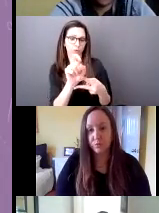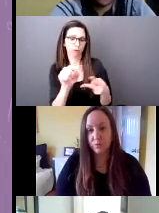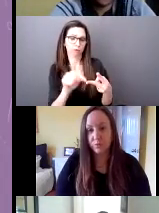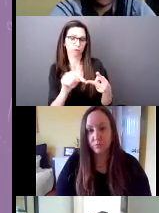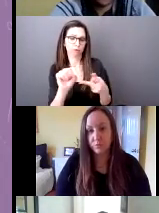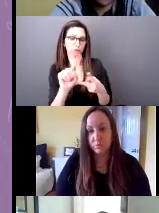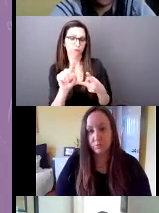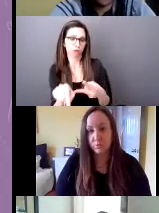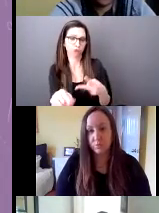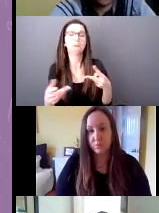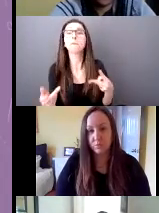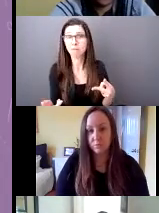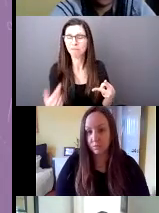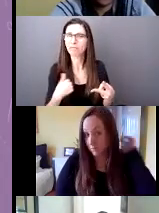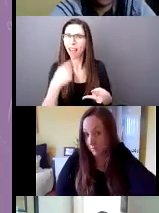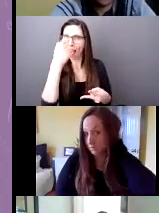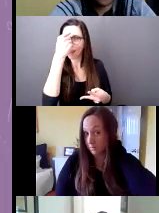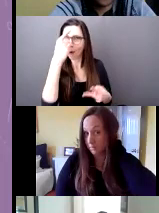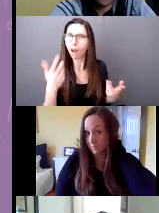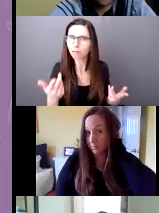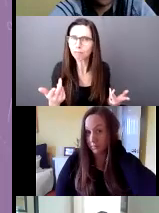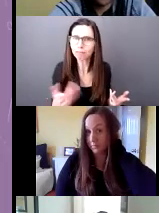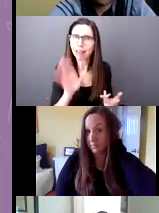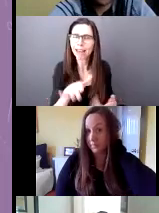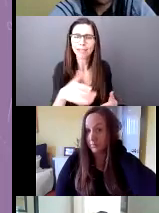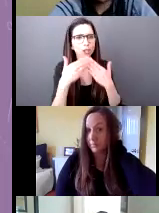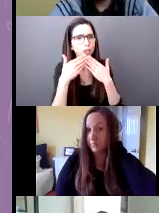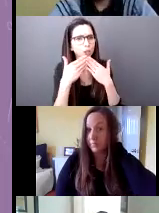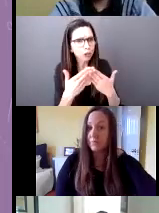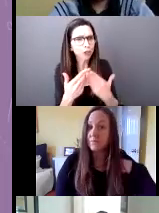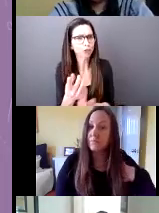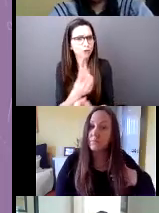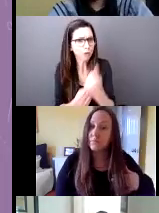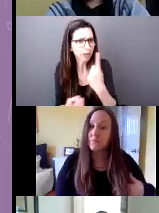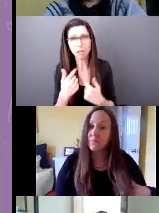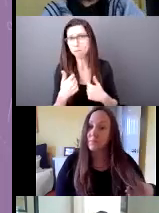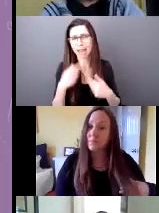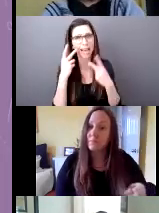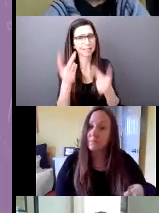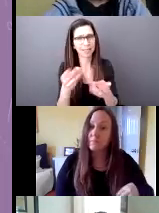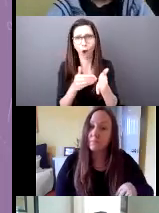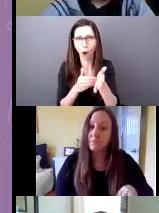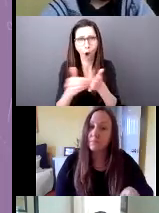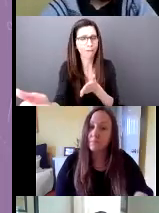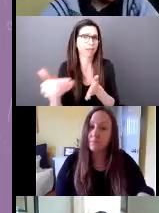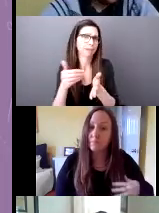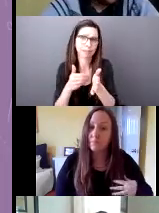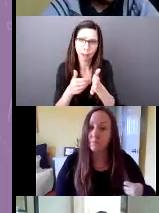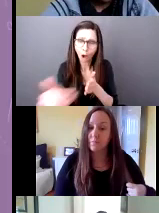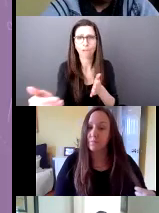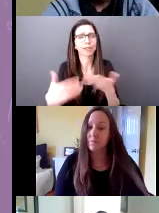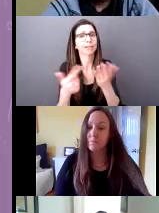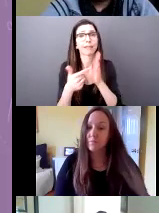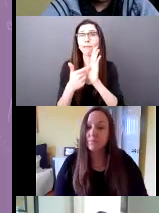with Rochella's slide of just if we could highlight, I get these questions as I do the consults for the province for Elder